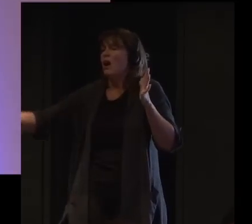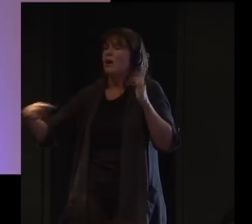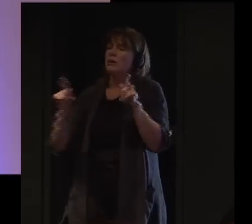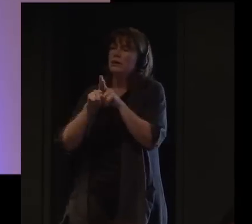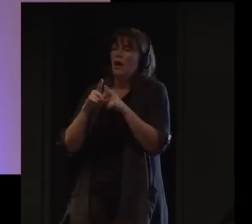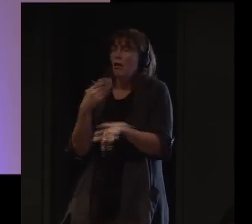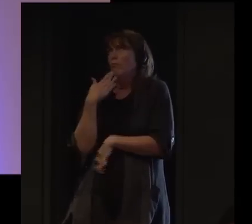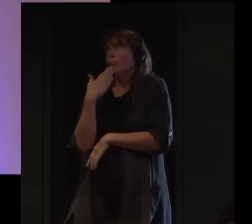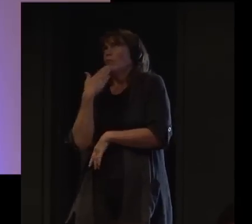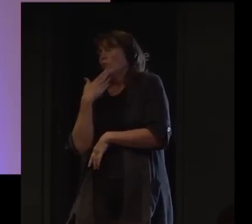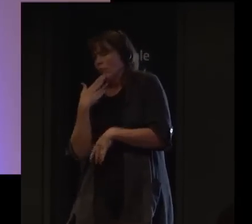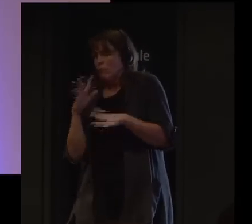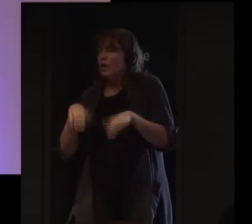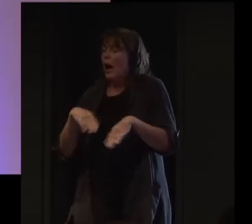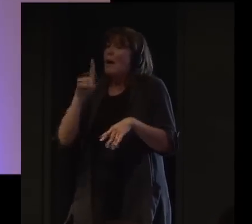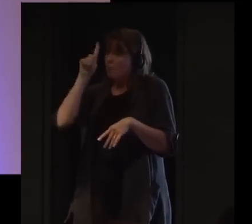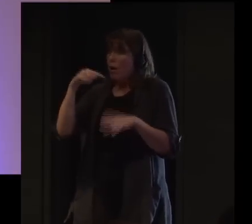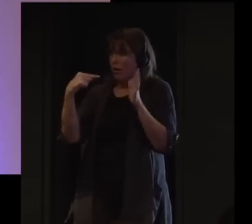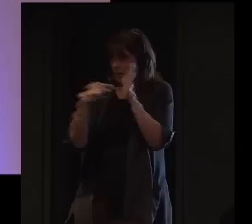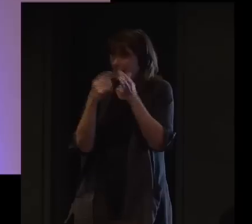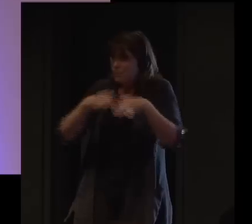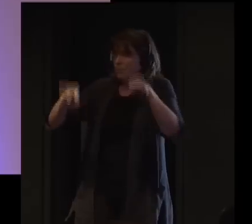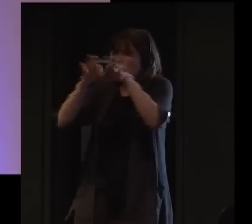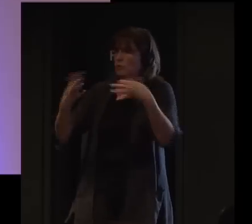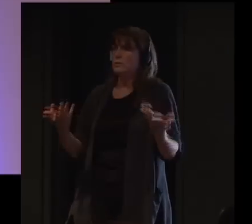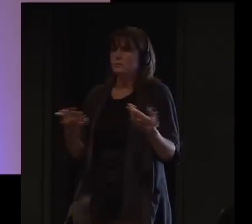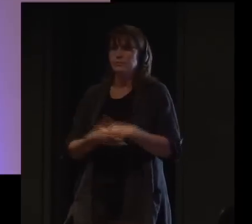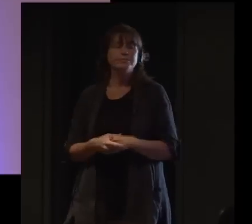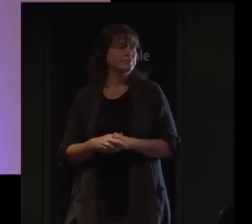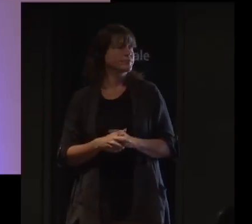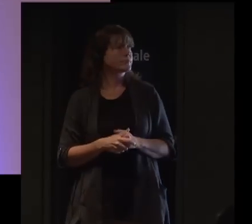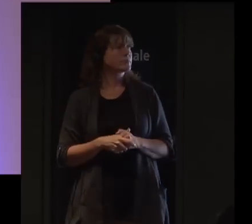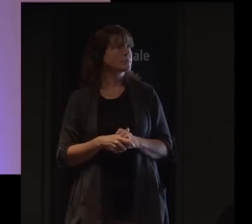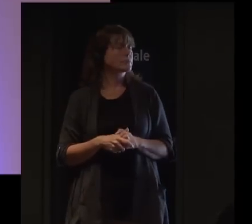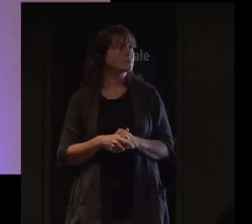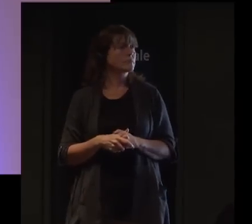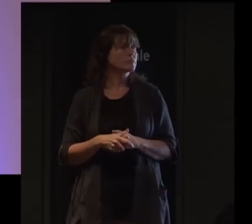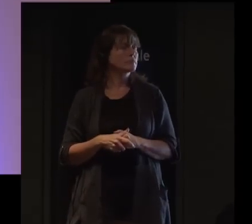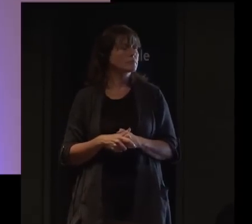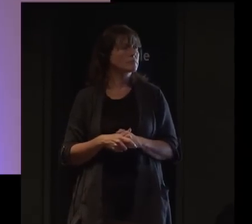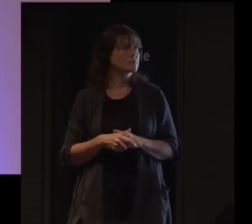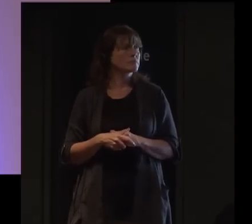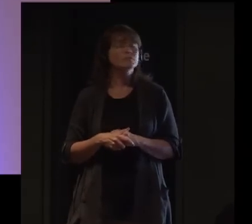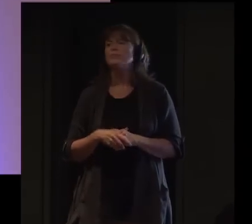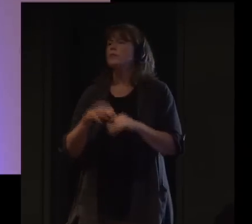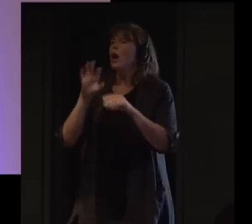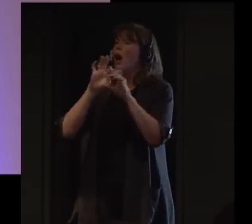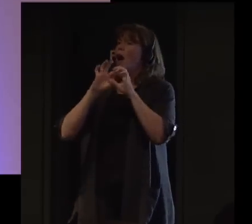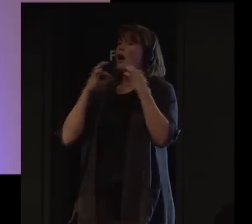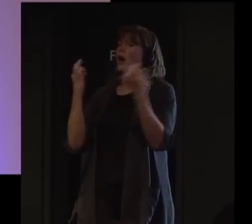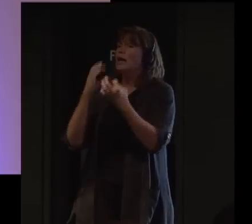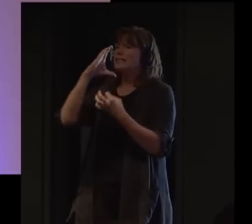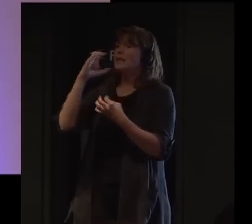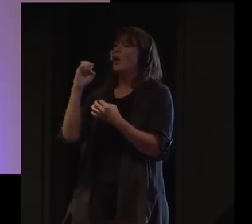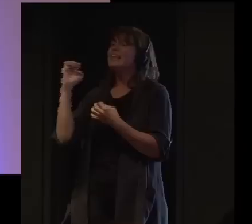into this kind of text. In the Council of Europe, the approach is manifold, of